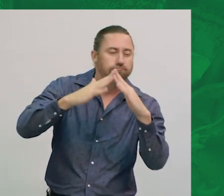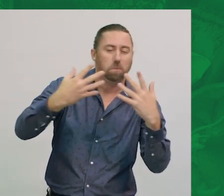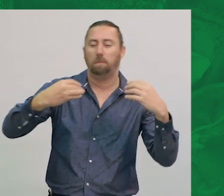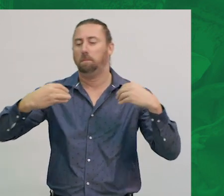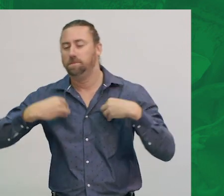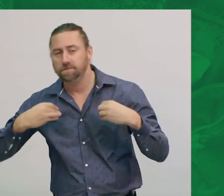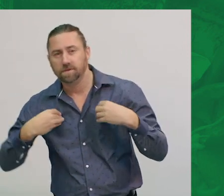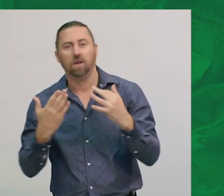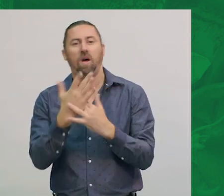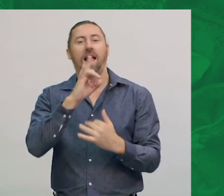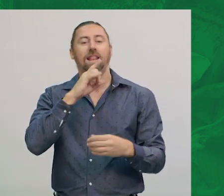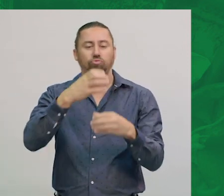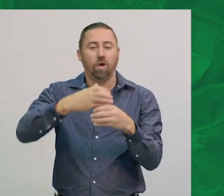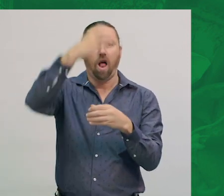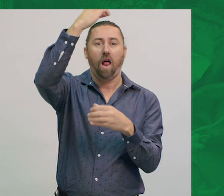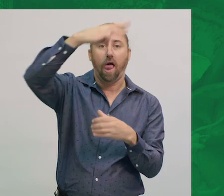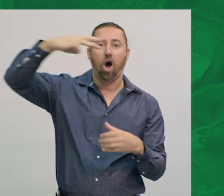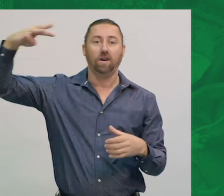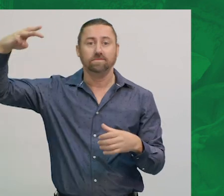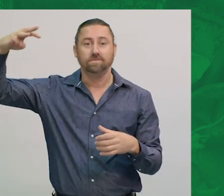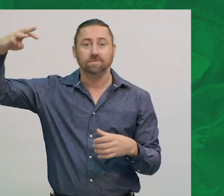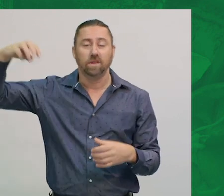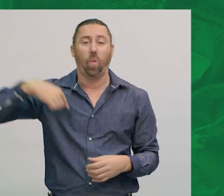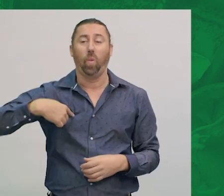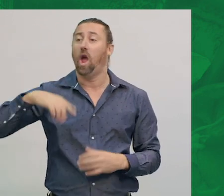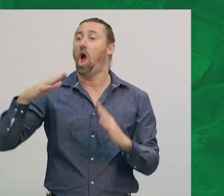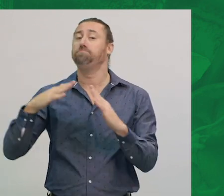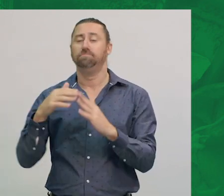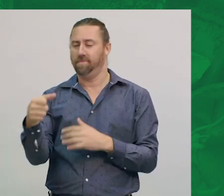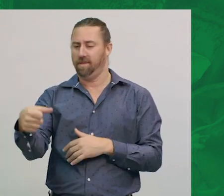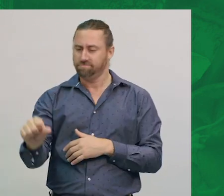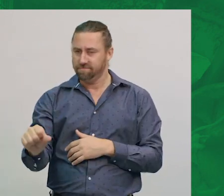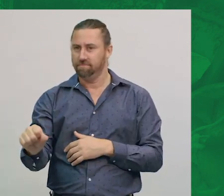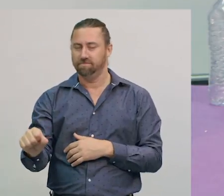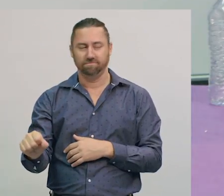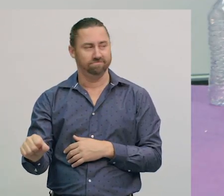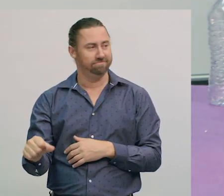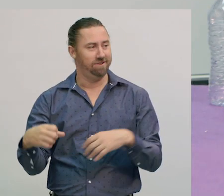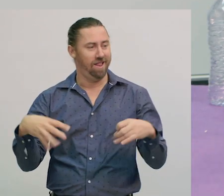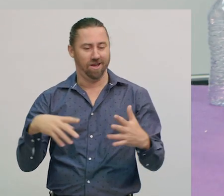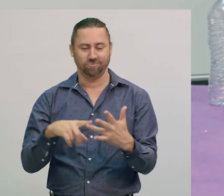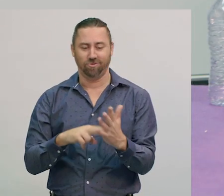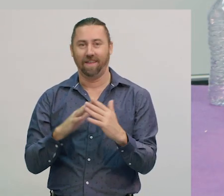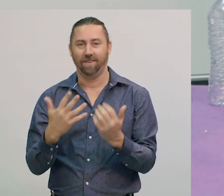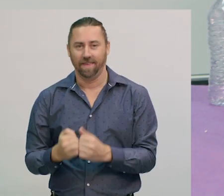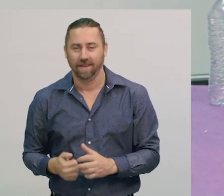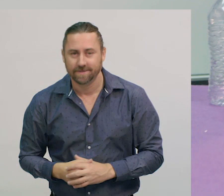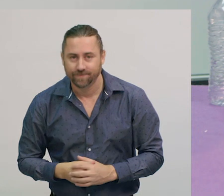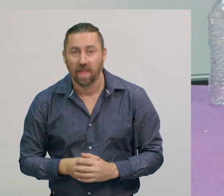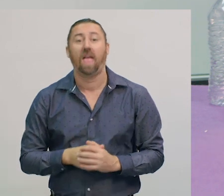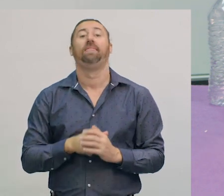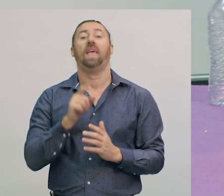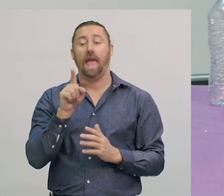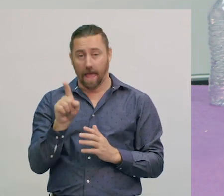and businesses using power lines so we can turn on our appliances. Step 6.